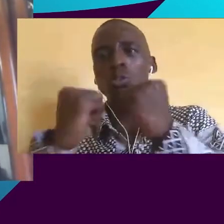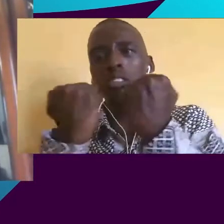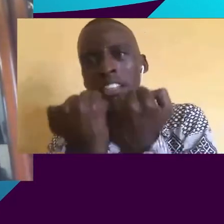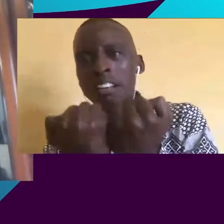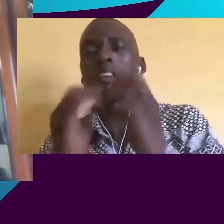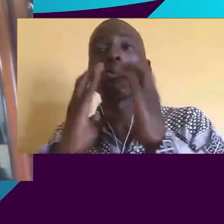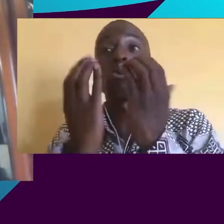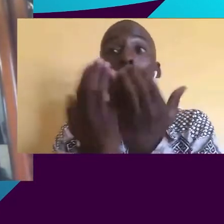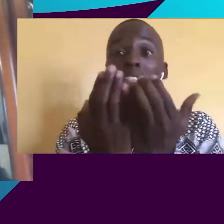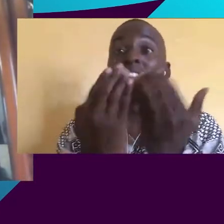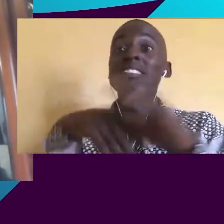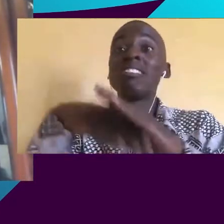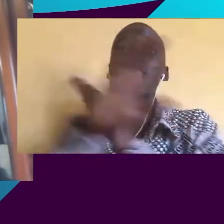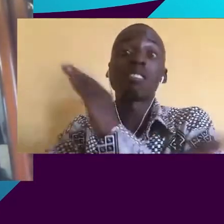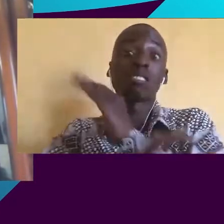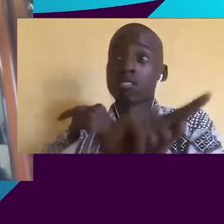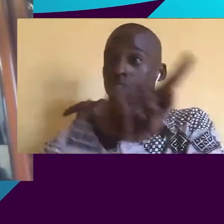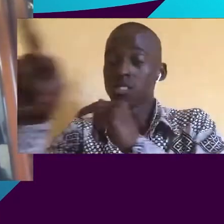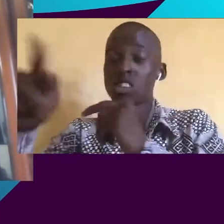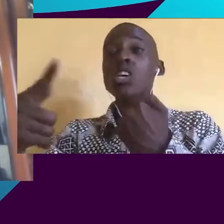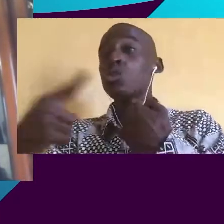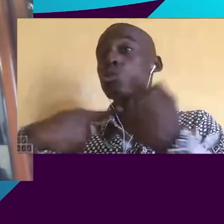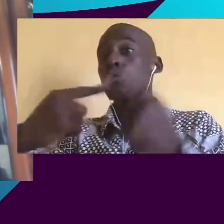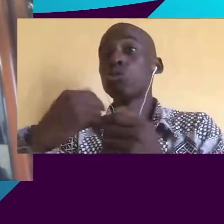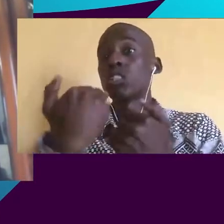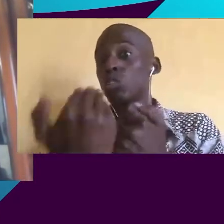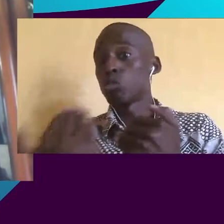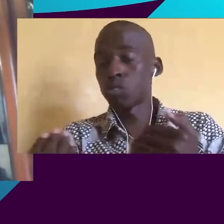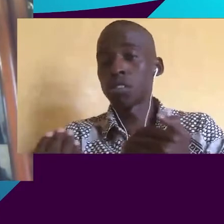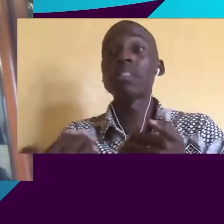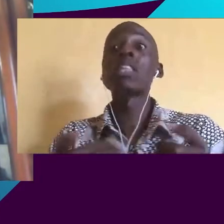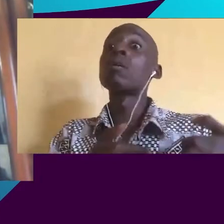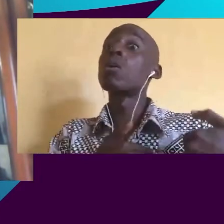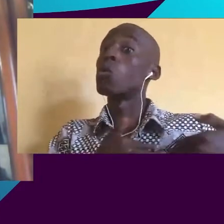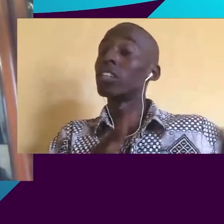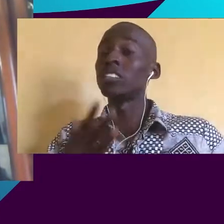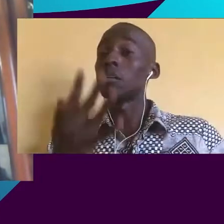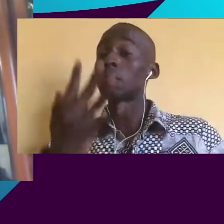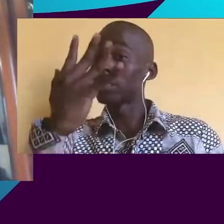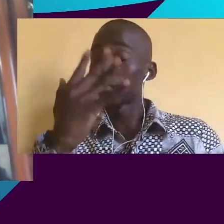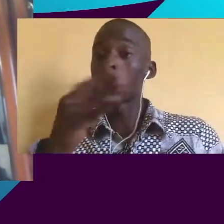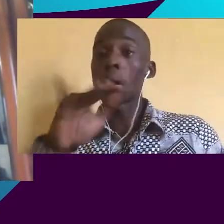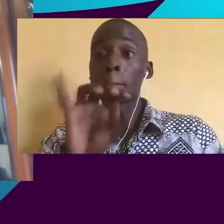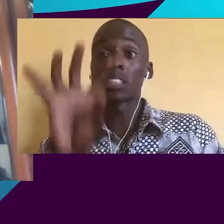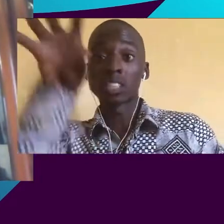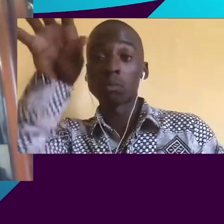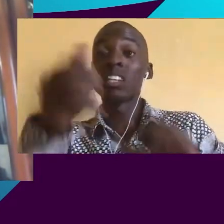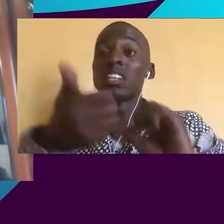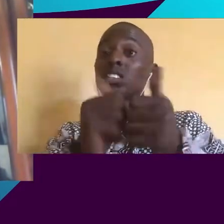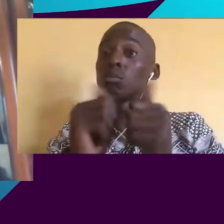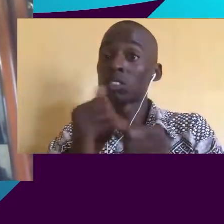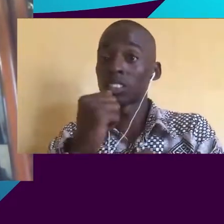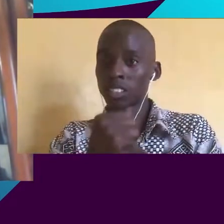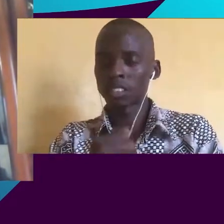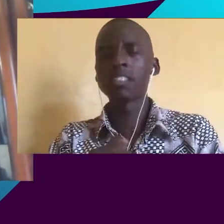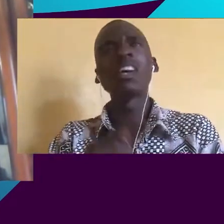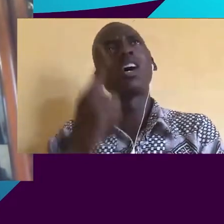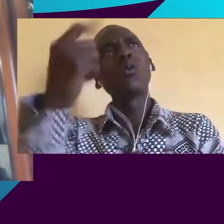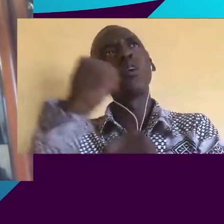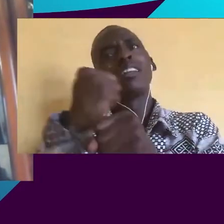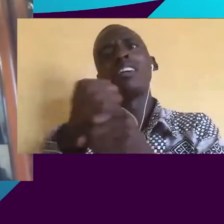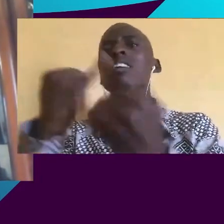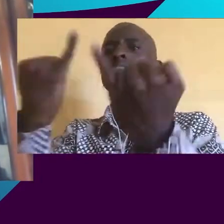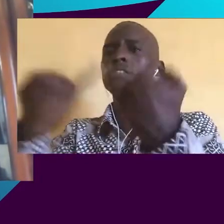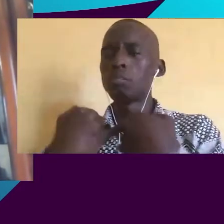country, just to talk to the children. Not necessarily about basketball, but about sports and girls who are trying to enroll. And one of the things they said, oh, when you